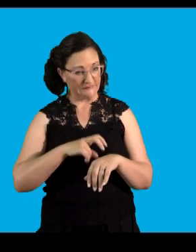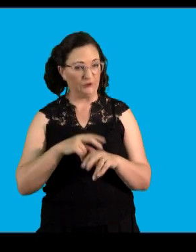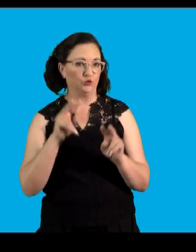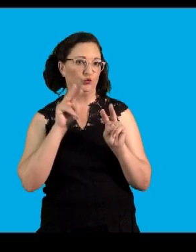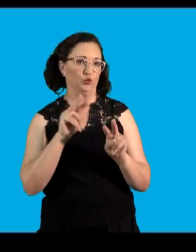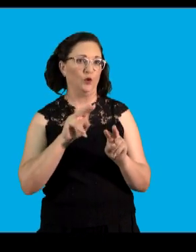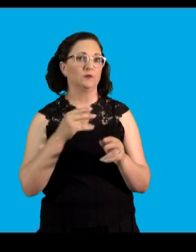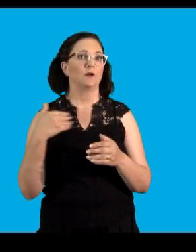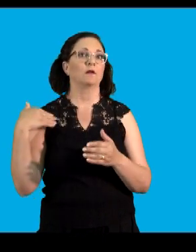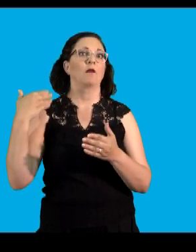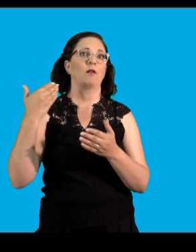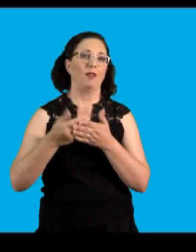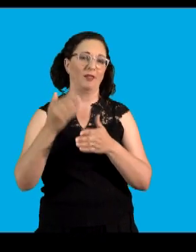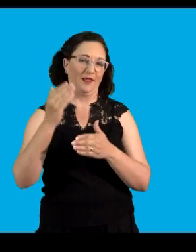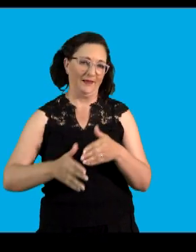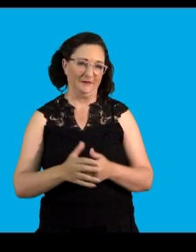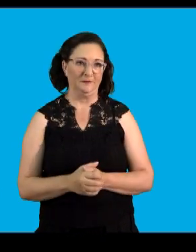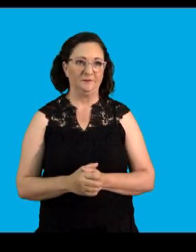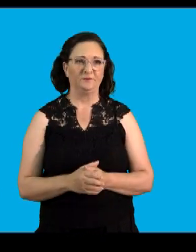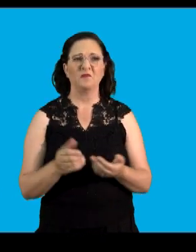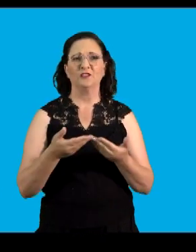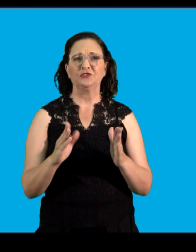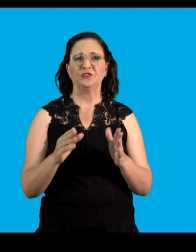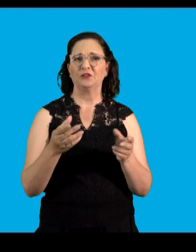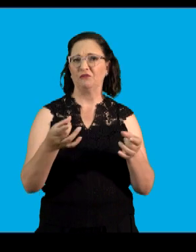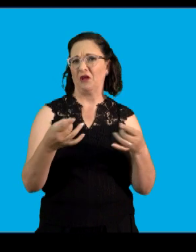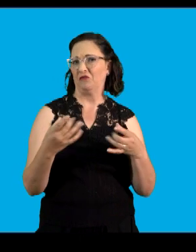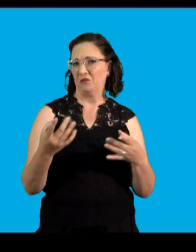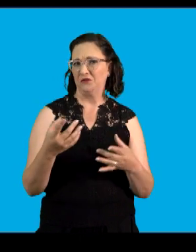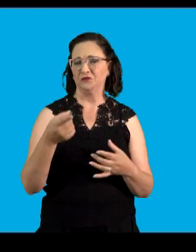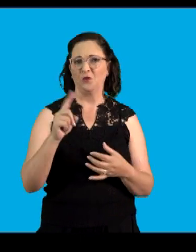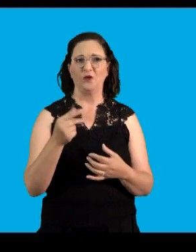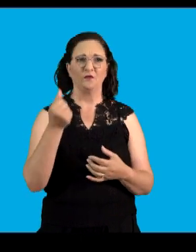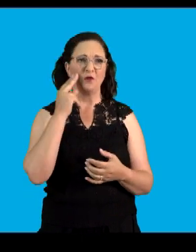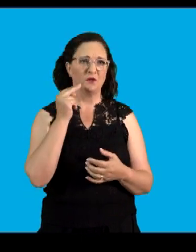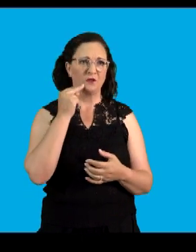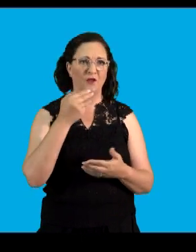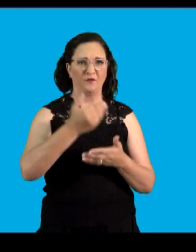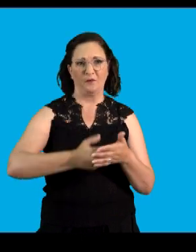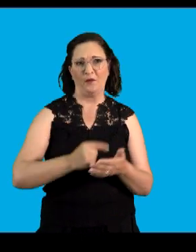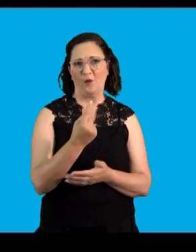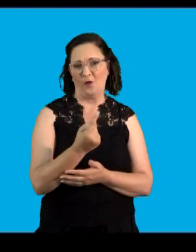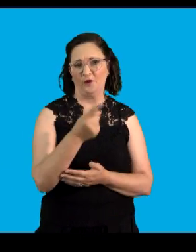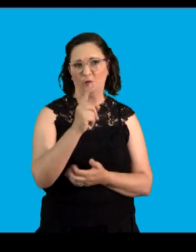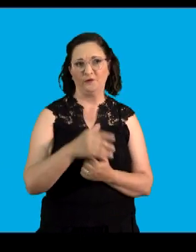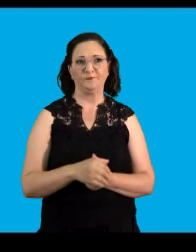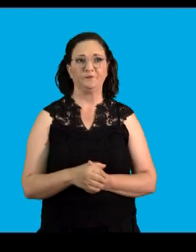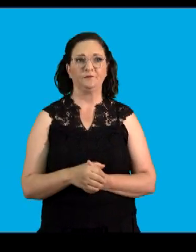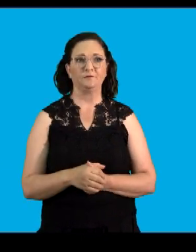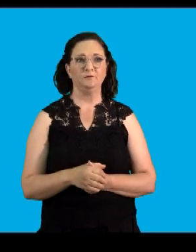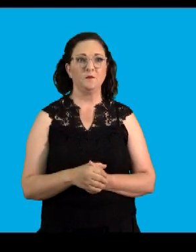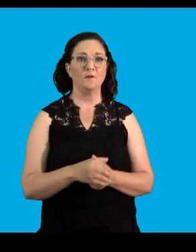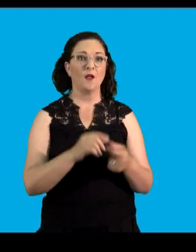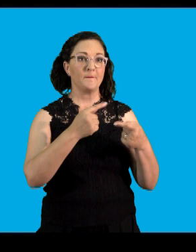the end. Right, so the general information about the November Paper 1 is that now, number one, we're looking at the